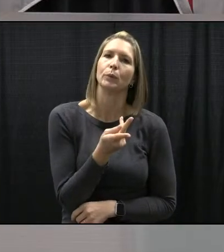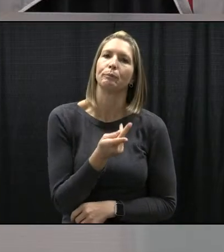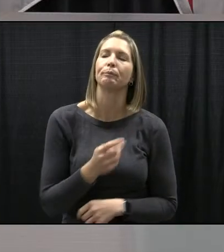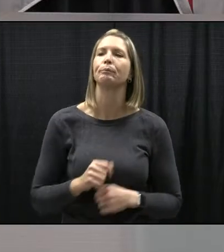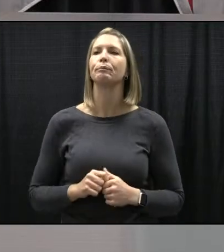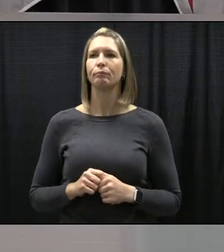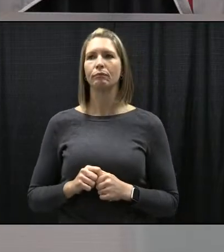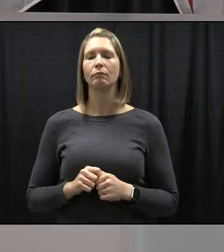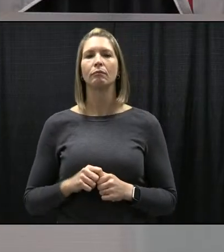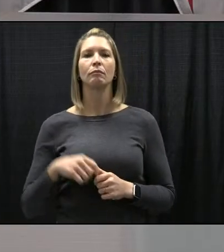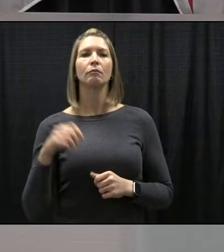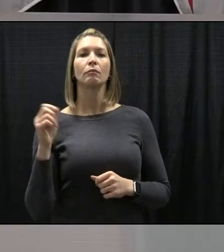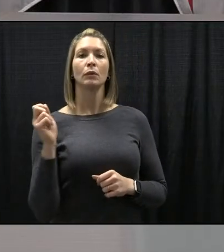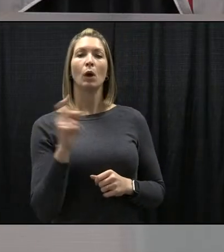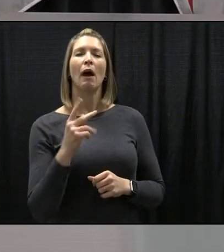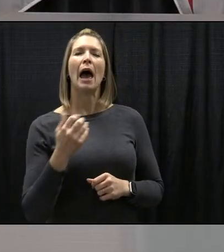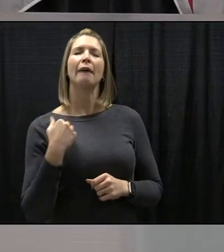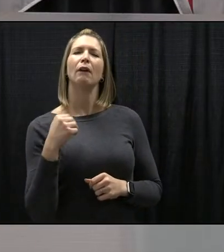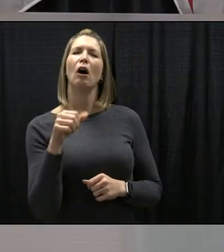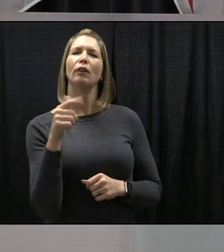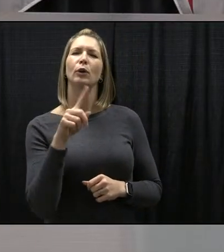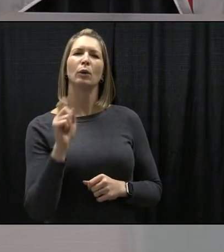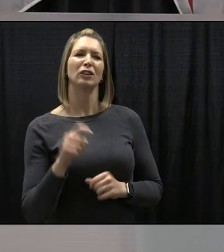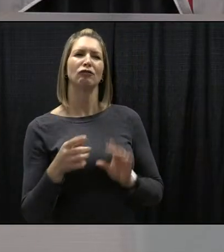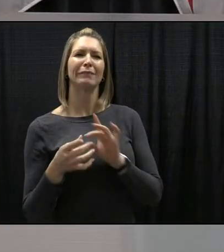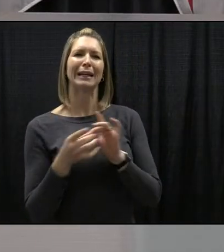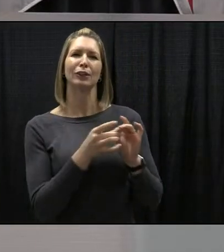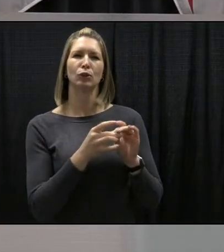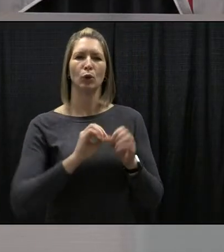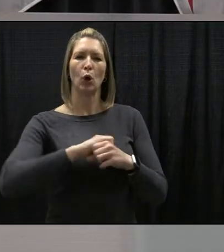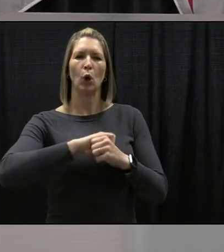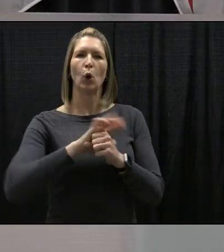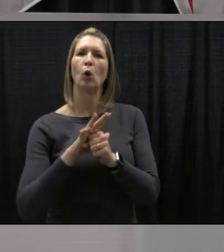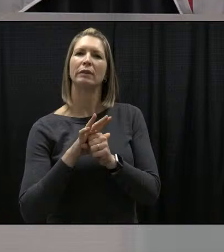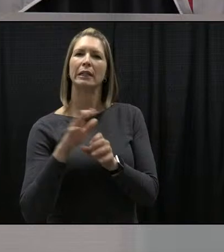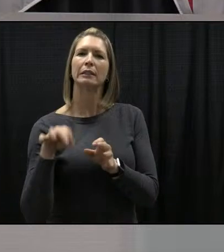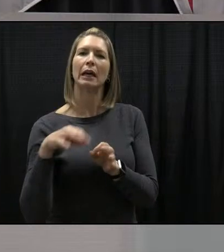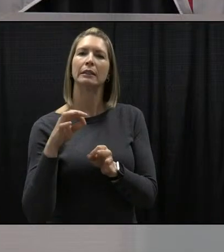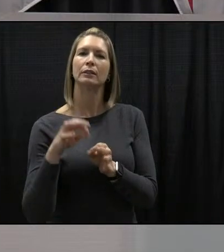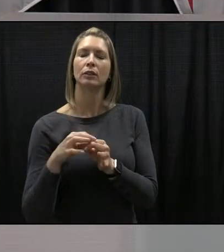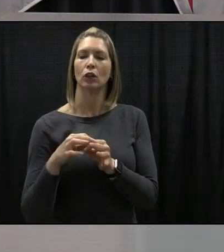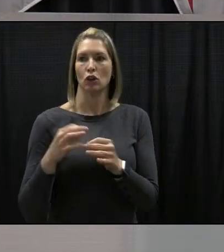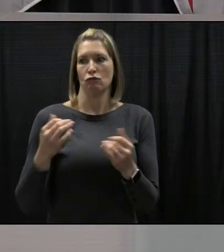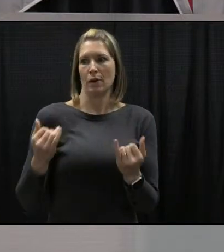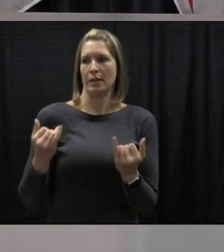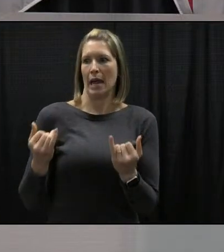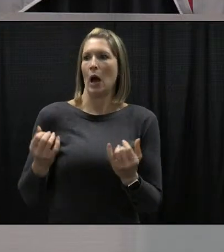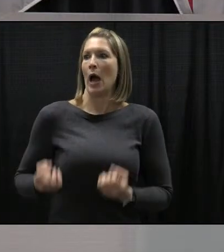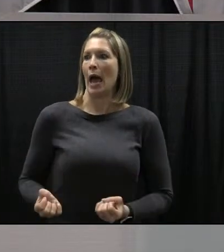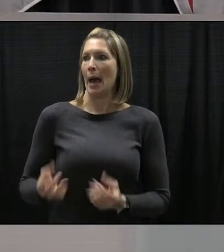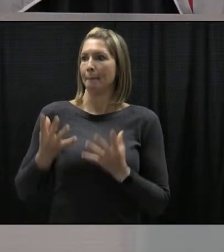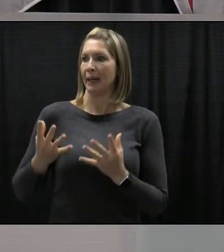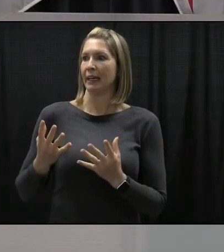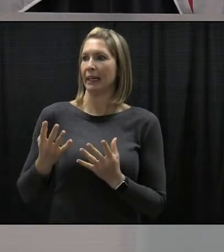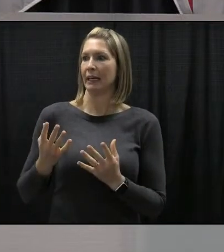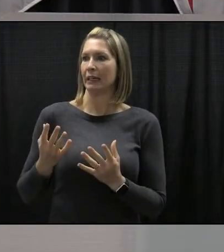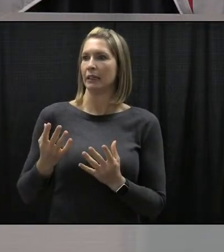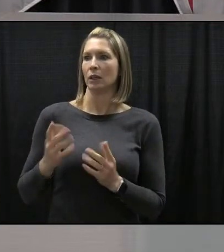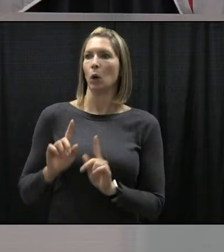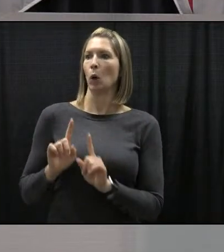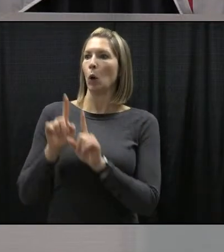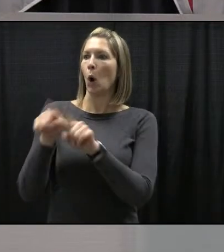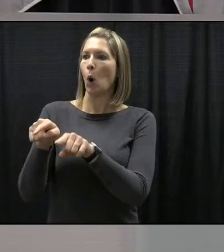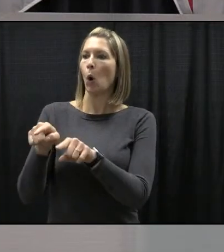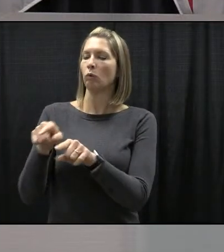And I want to ask about COVID testing, because we don't know how many people are being tested right now. We know our number of positives